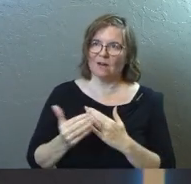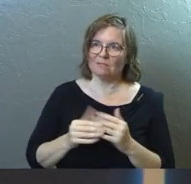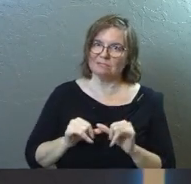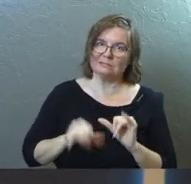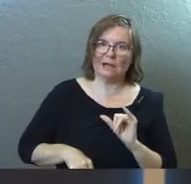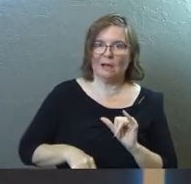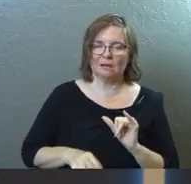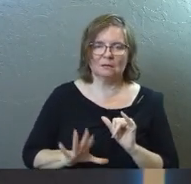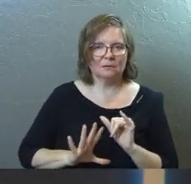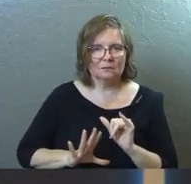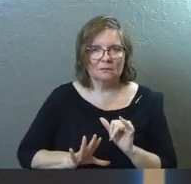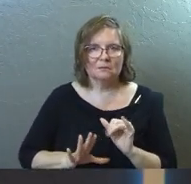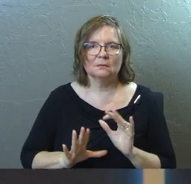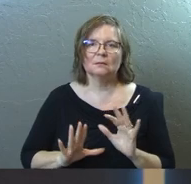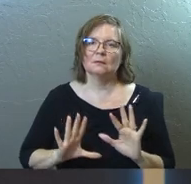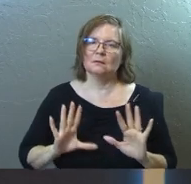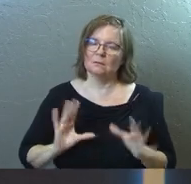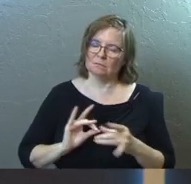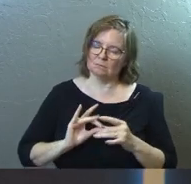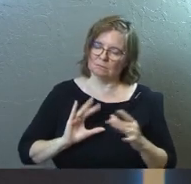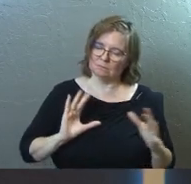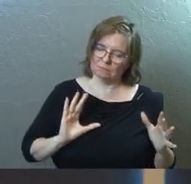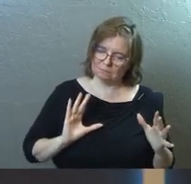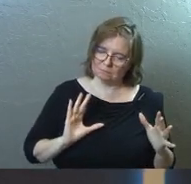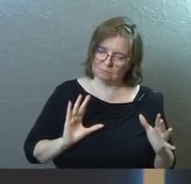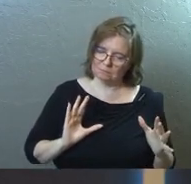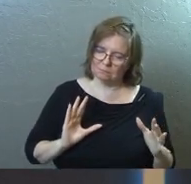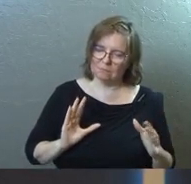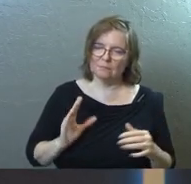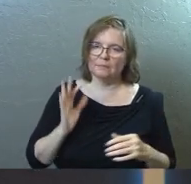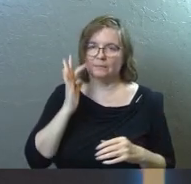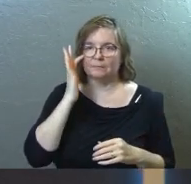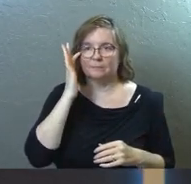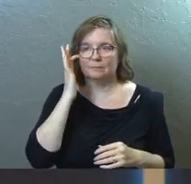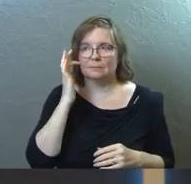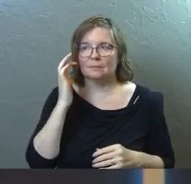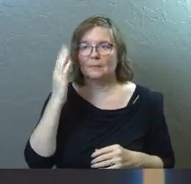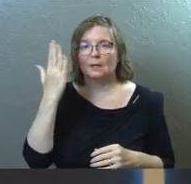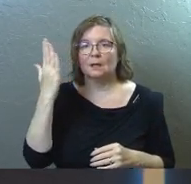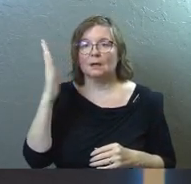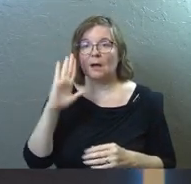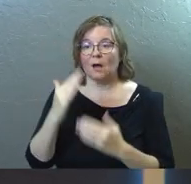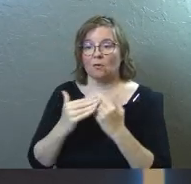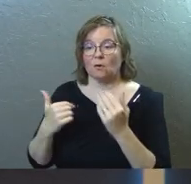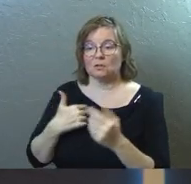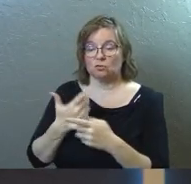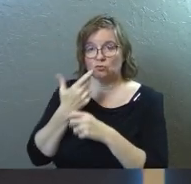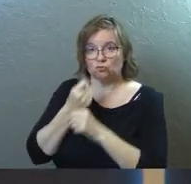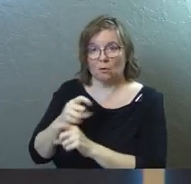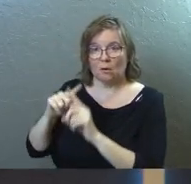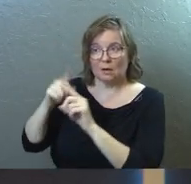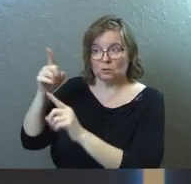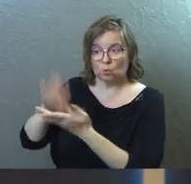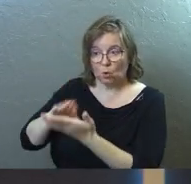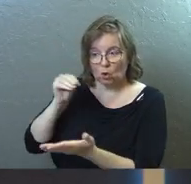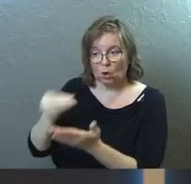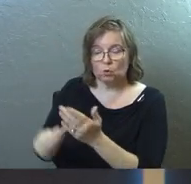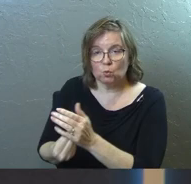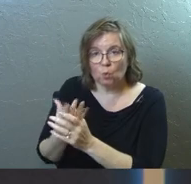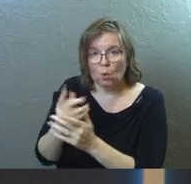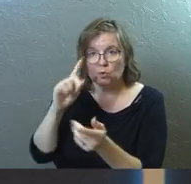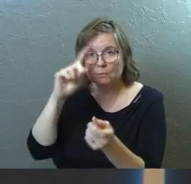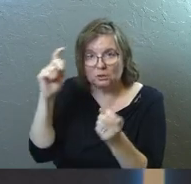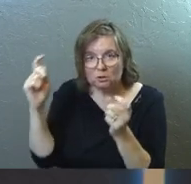good, it feels right, it feels known. God has never called us to those things. He calls us to trust him, to learn and to grow, to